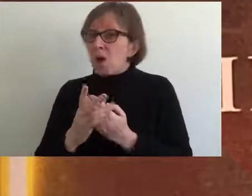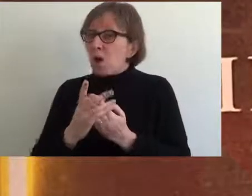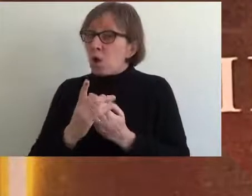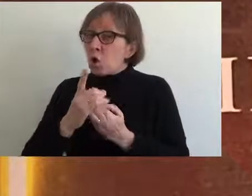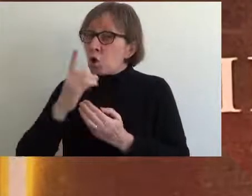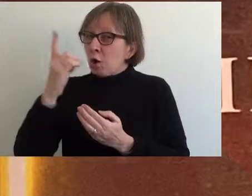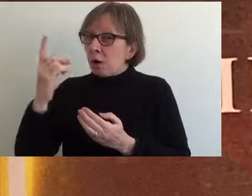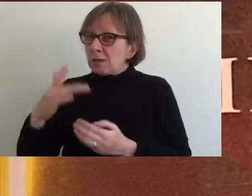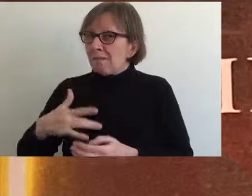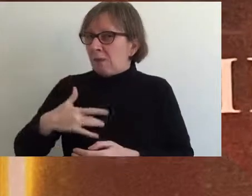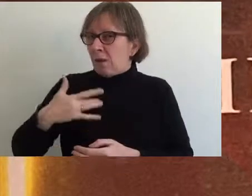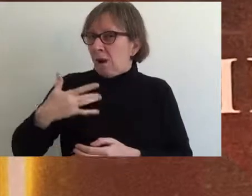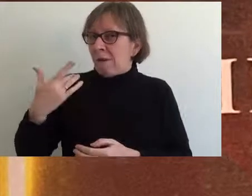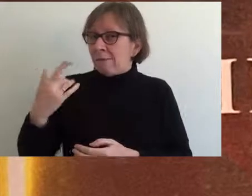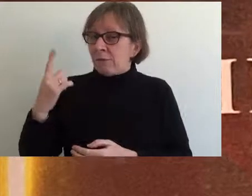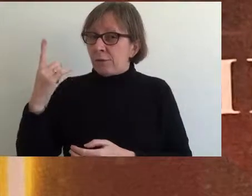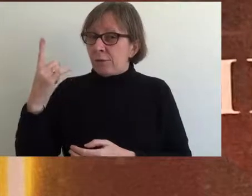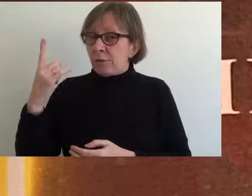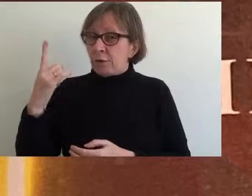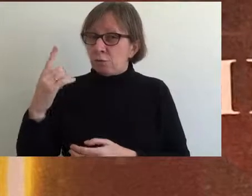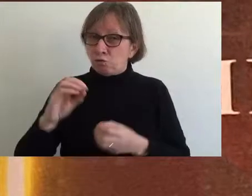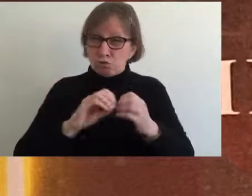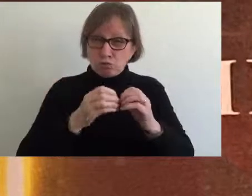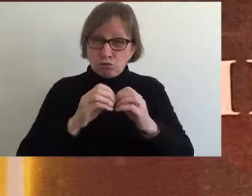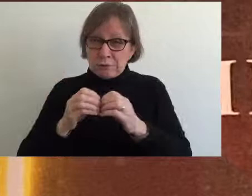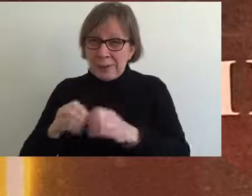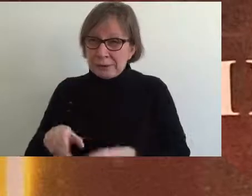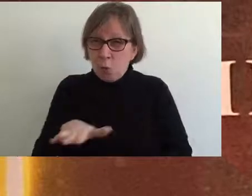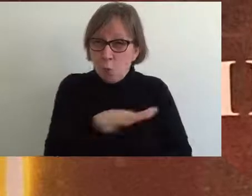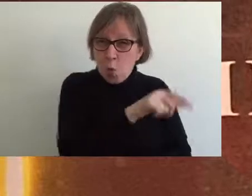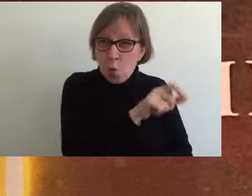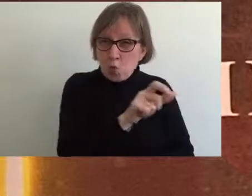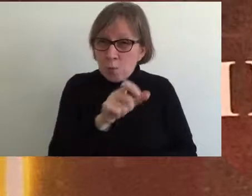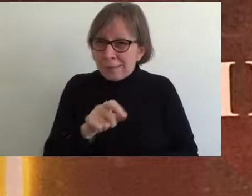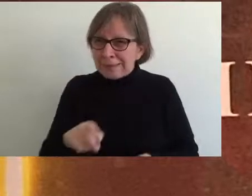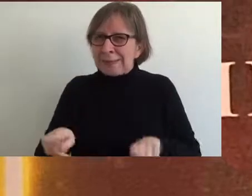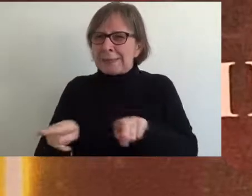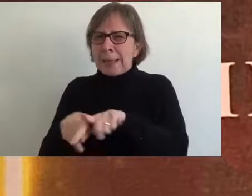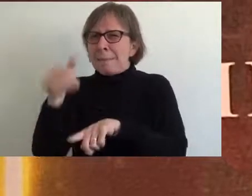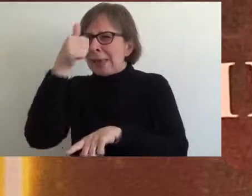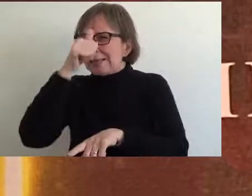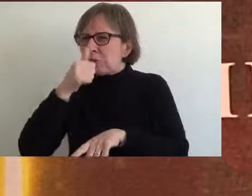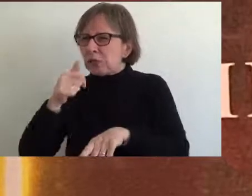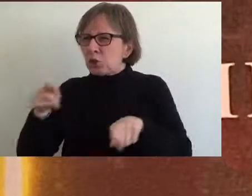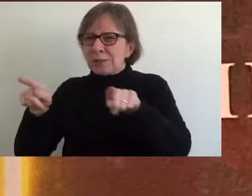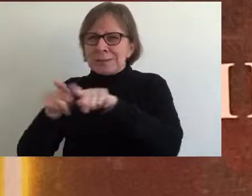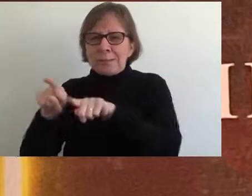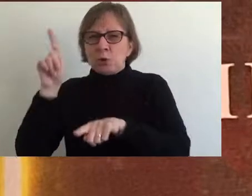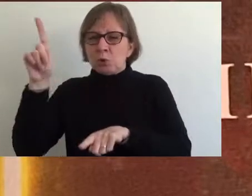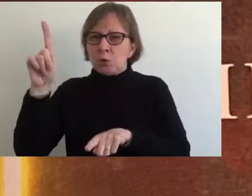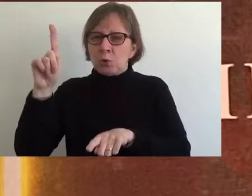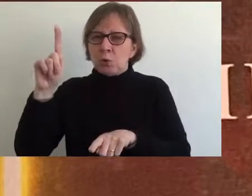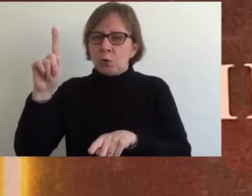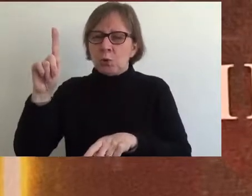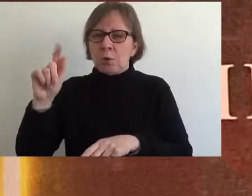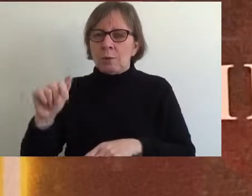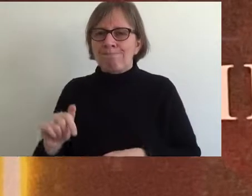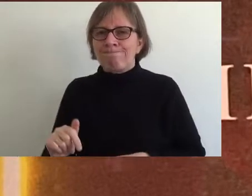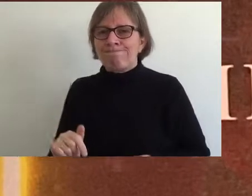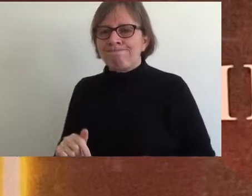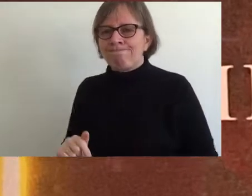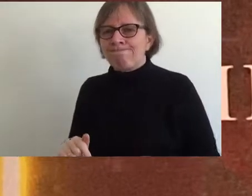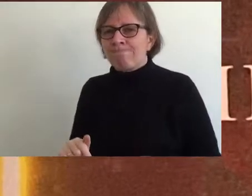God of life, you have created every human being in your image and likeness. We sing